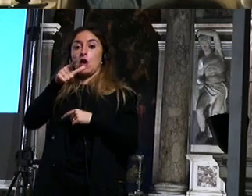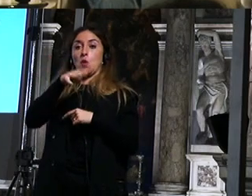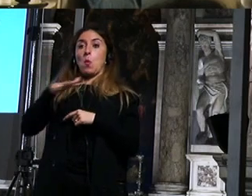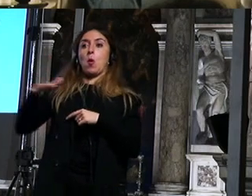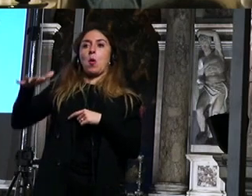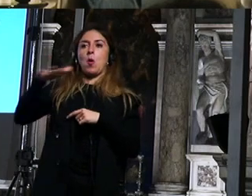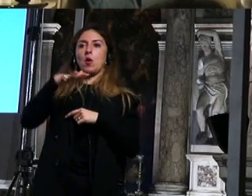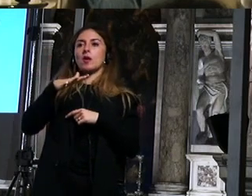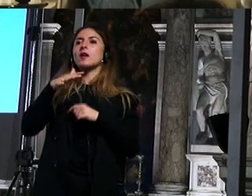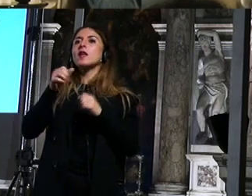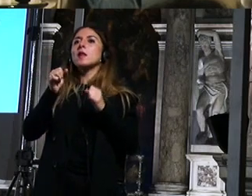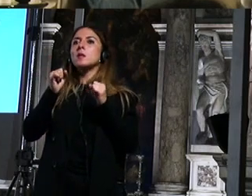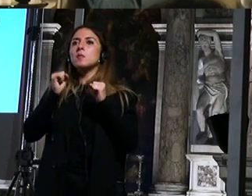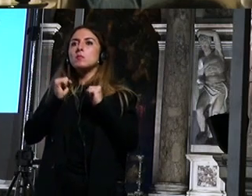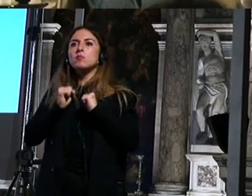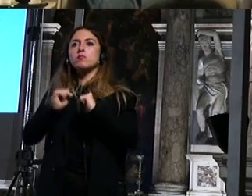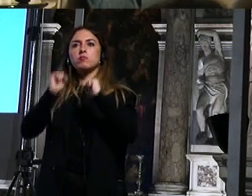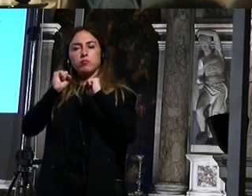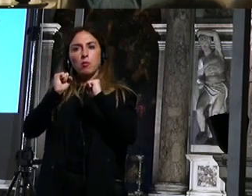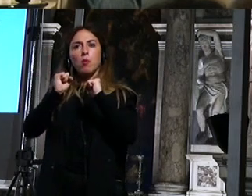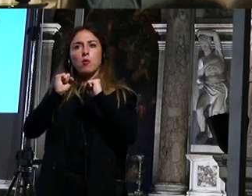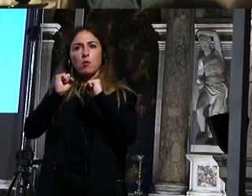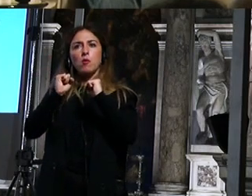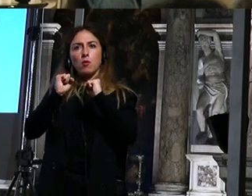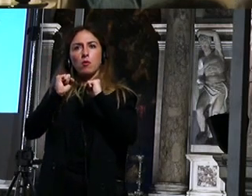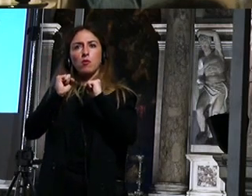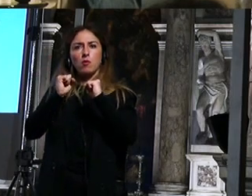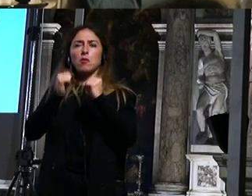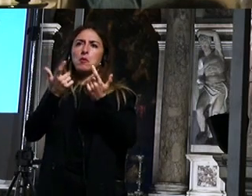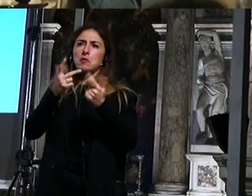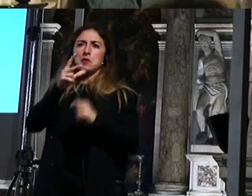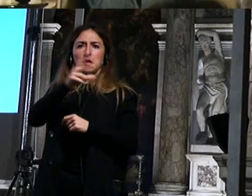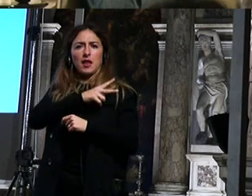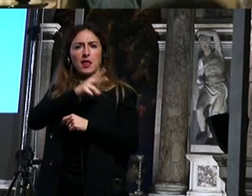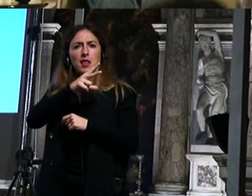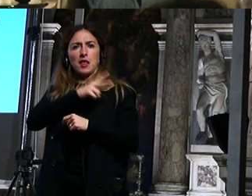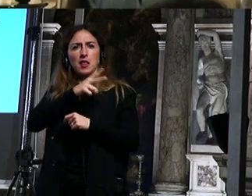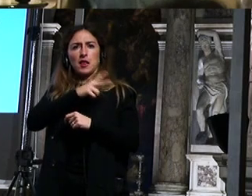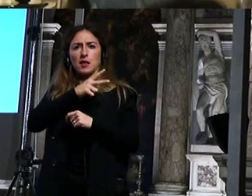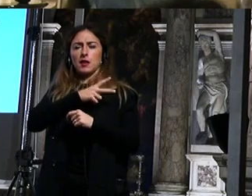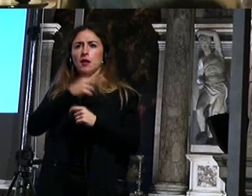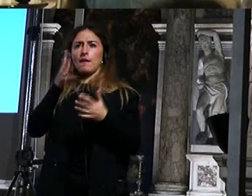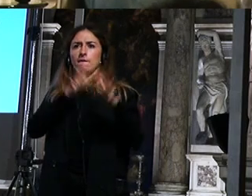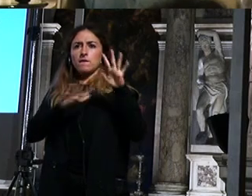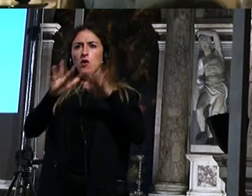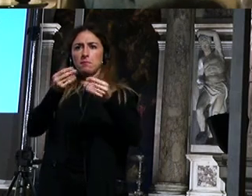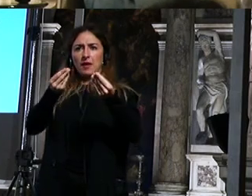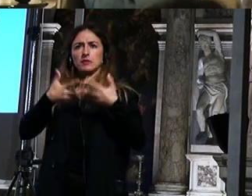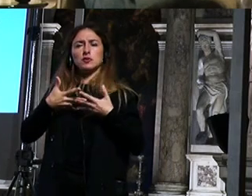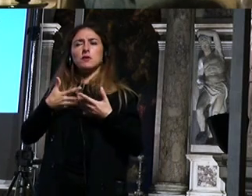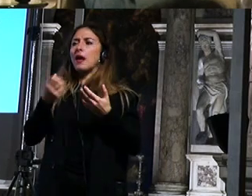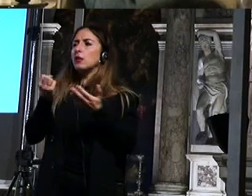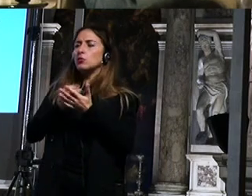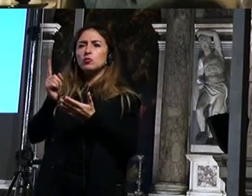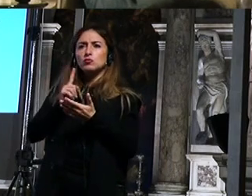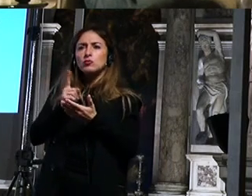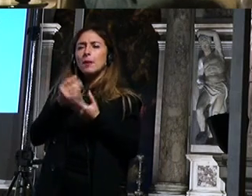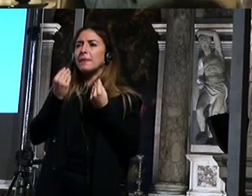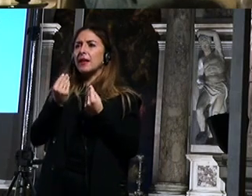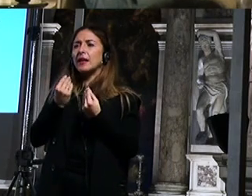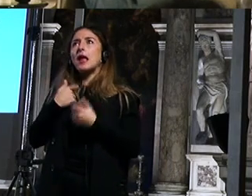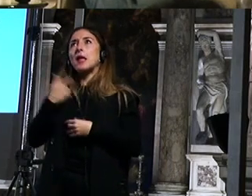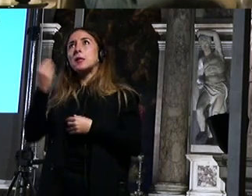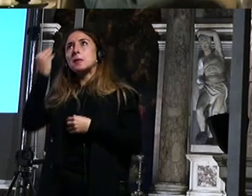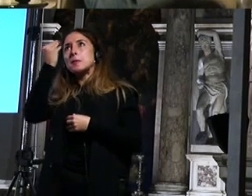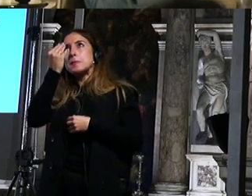they don't. How? I don't know. Any thoughts about that? I'm thinking about it.